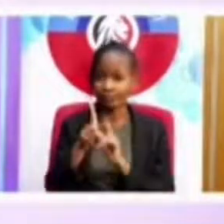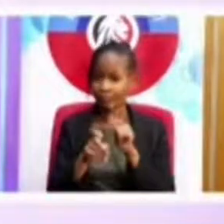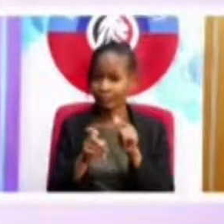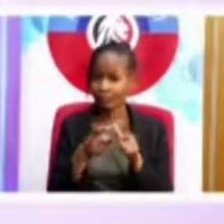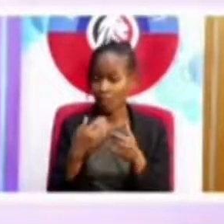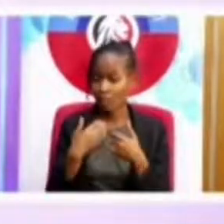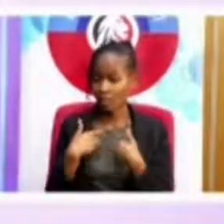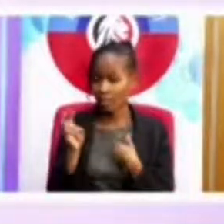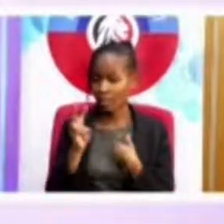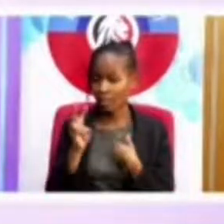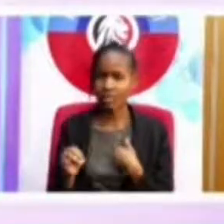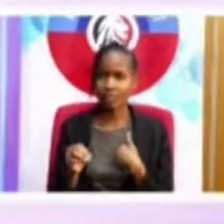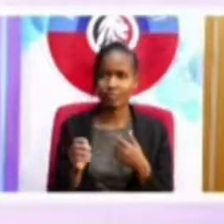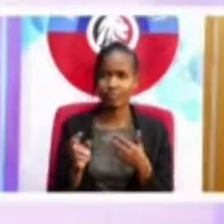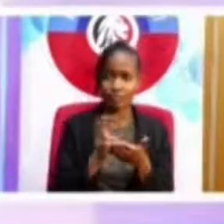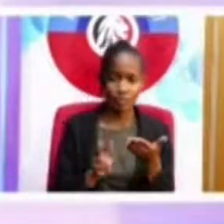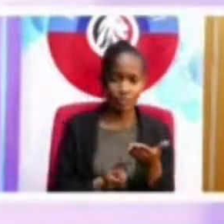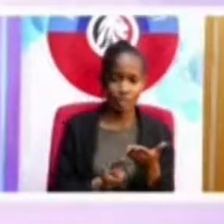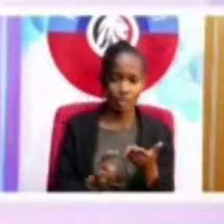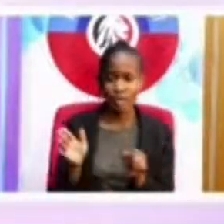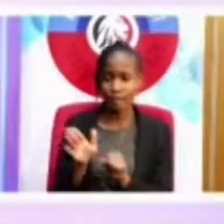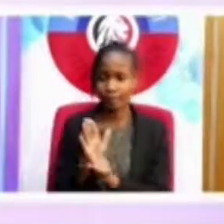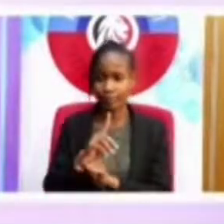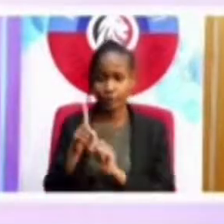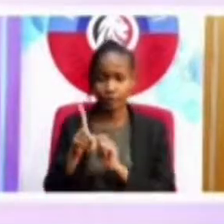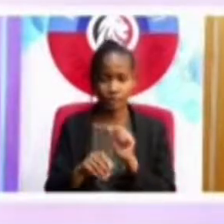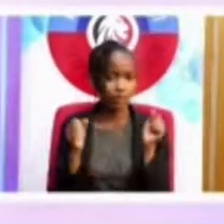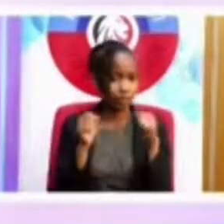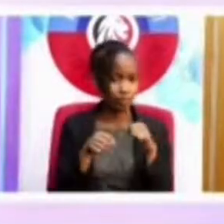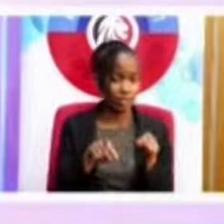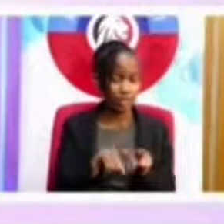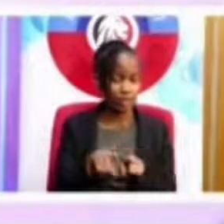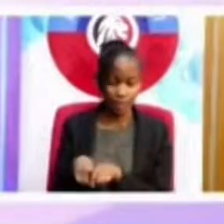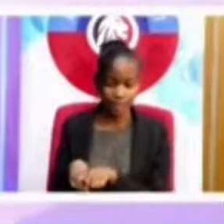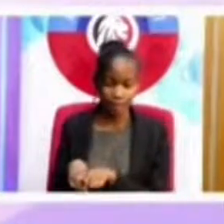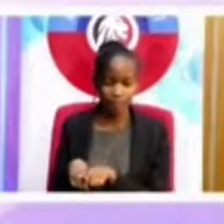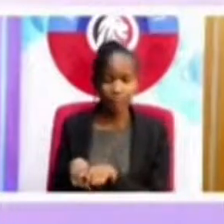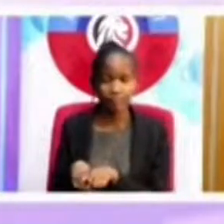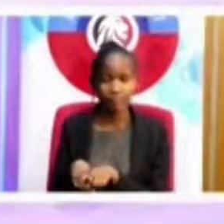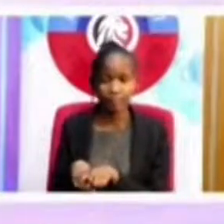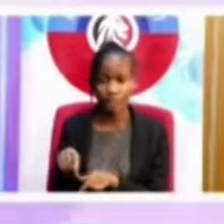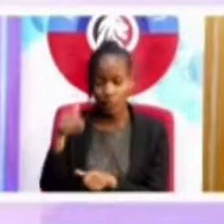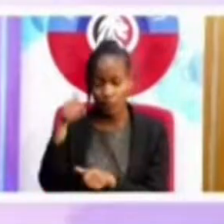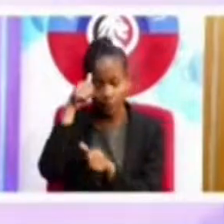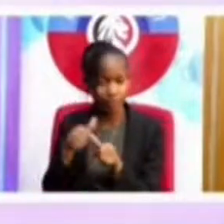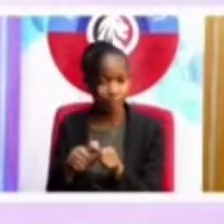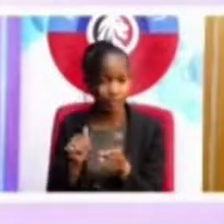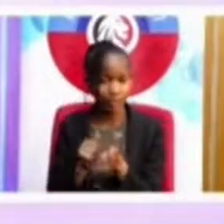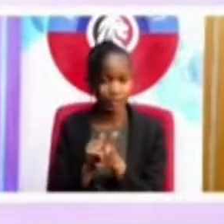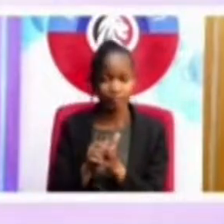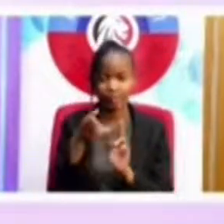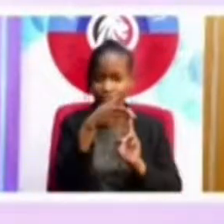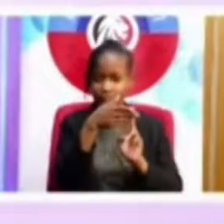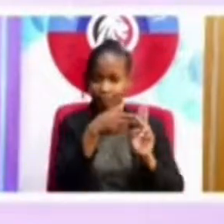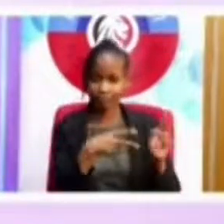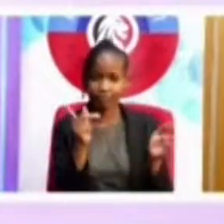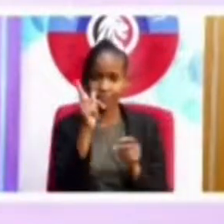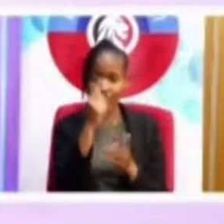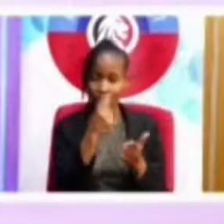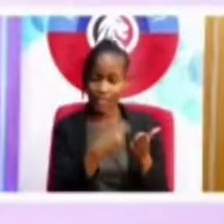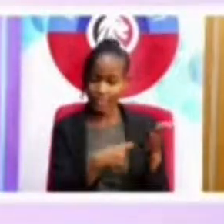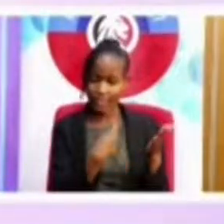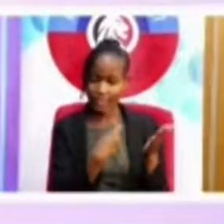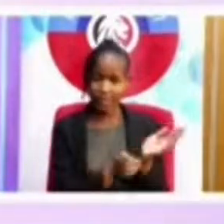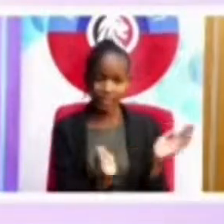and get through as many of them as we can, but also remember, the hashtag is Tax Summit 2020. You can find